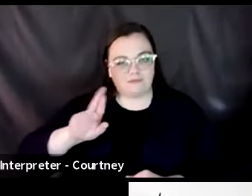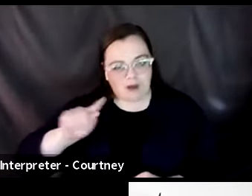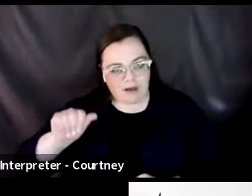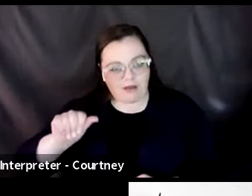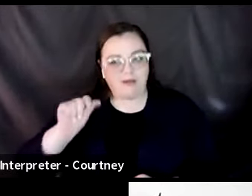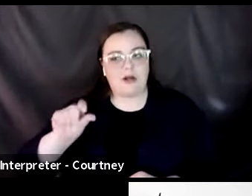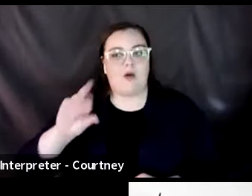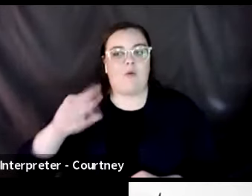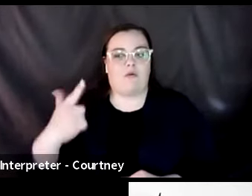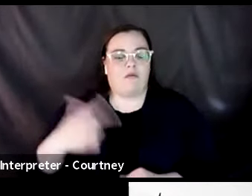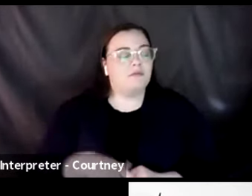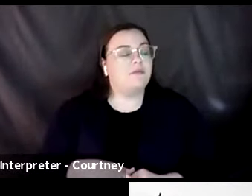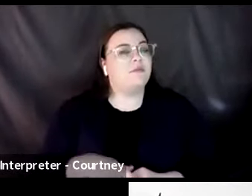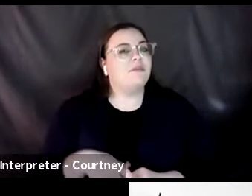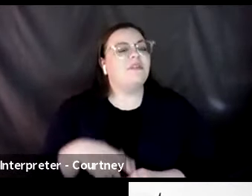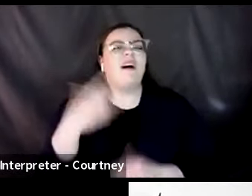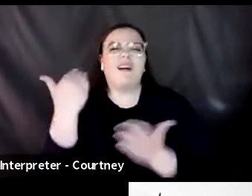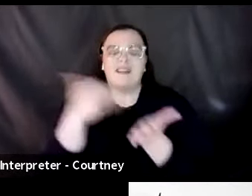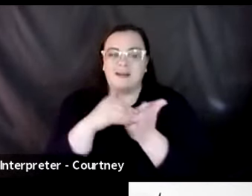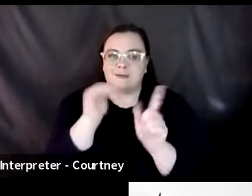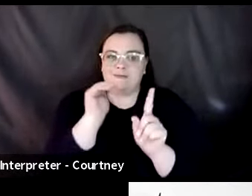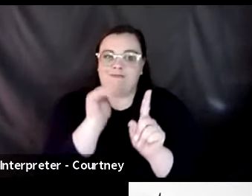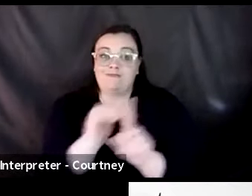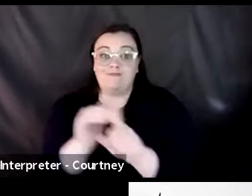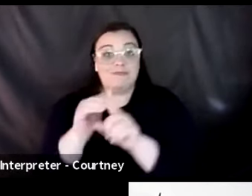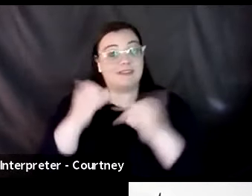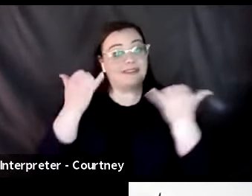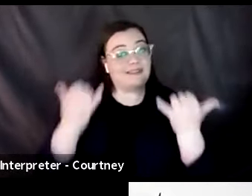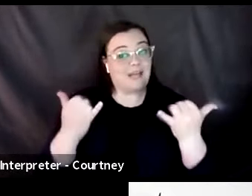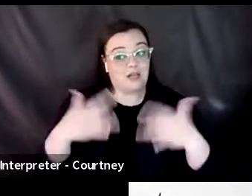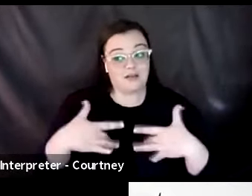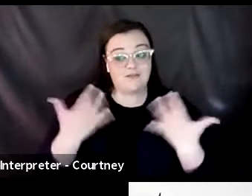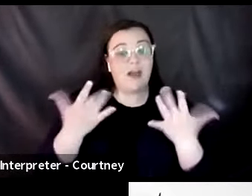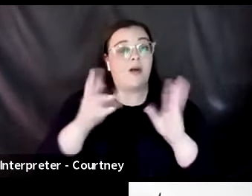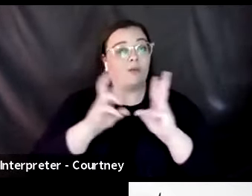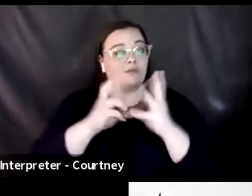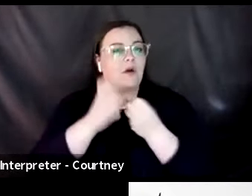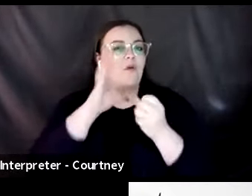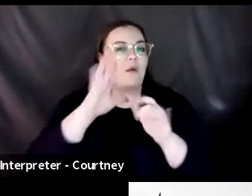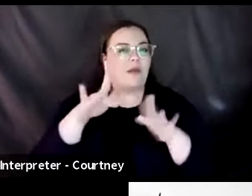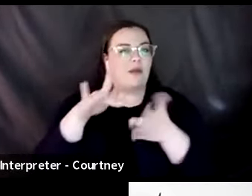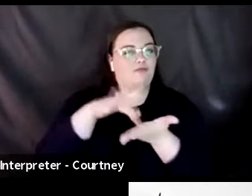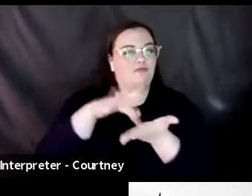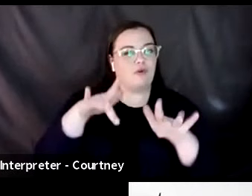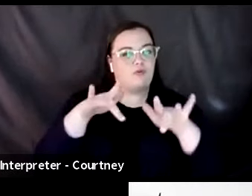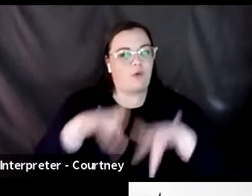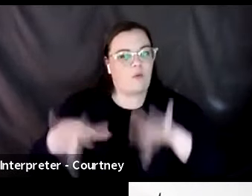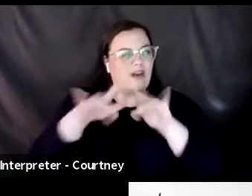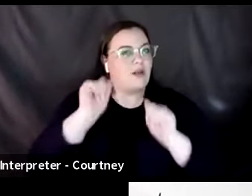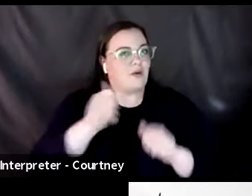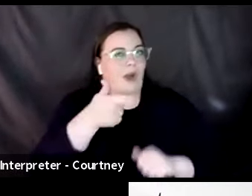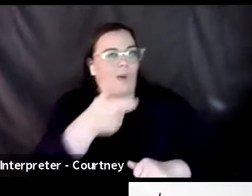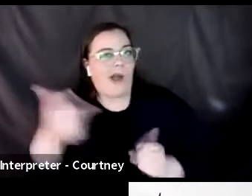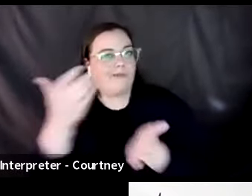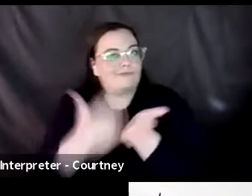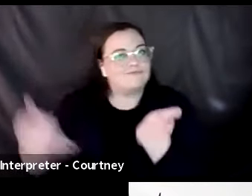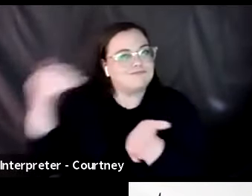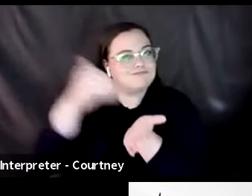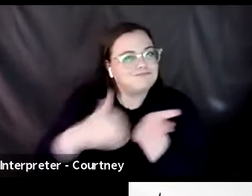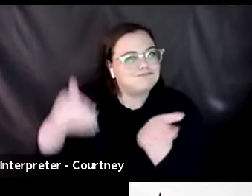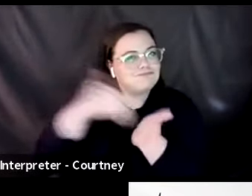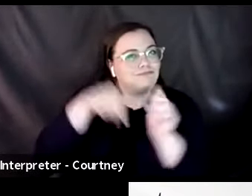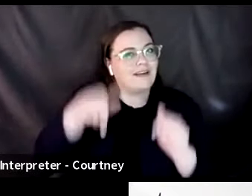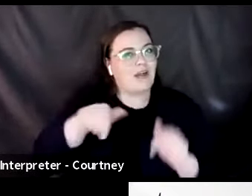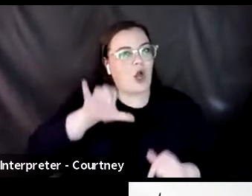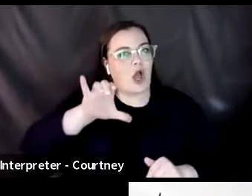pteoe@sagaftra.org. As a reminder, today's program is being recorded and you can watch the replay right here on SAG-AFTRA on YouTube, along